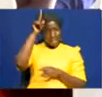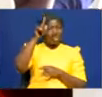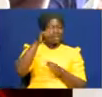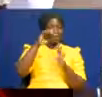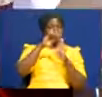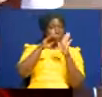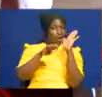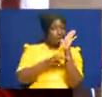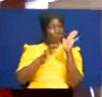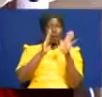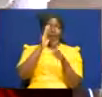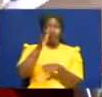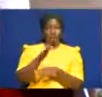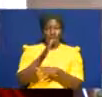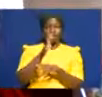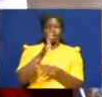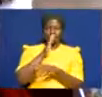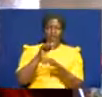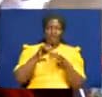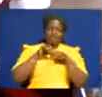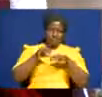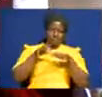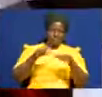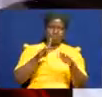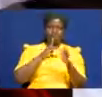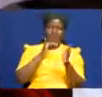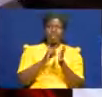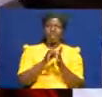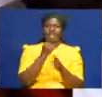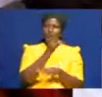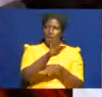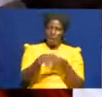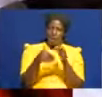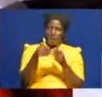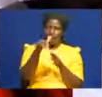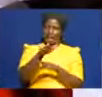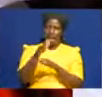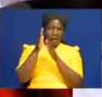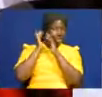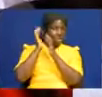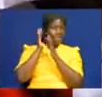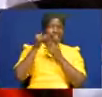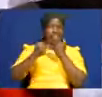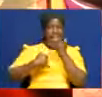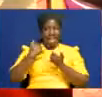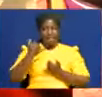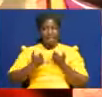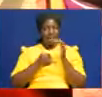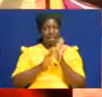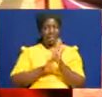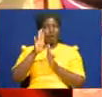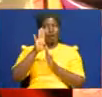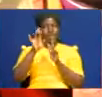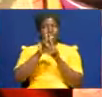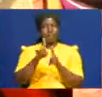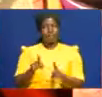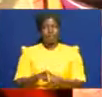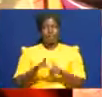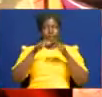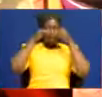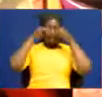be intensified so that every part of Kilifi enjoys development and fruits of devolution. Nataka